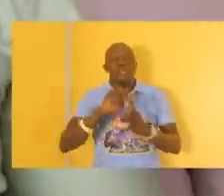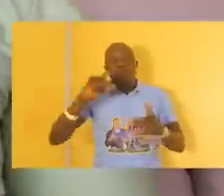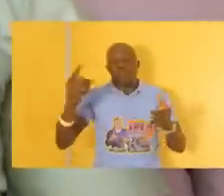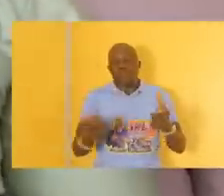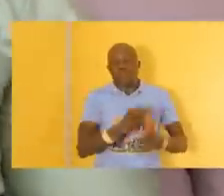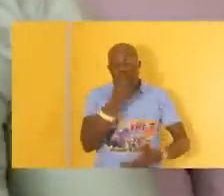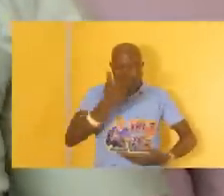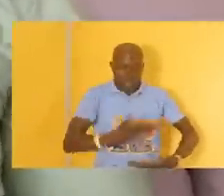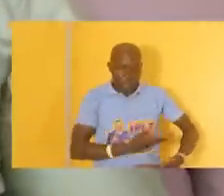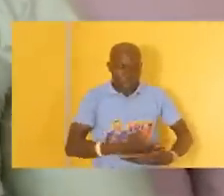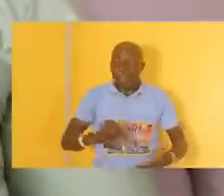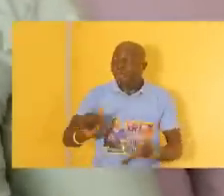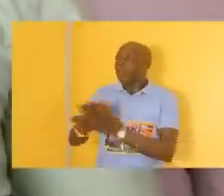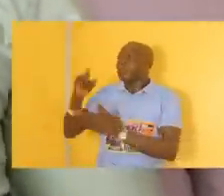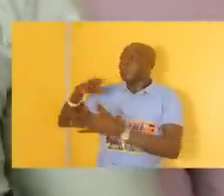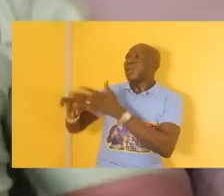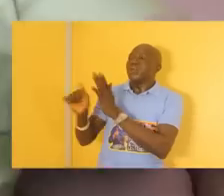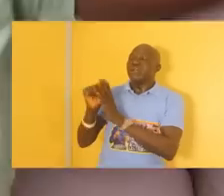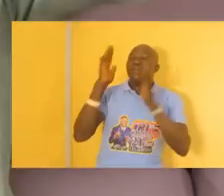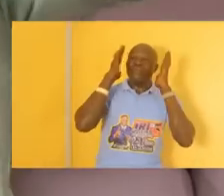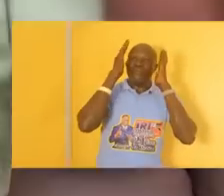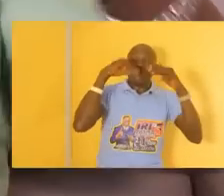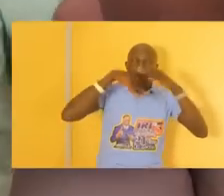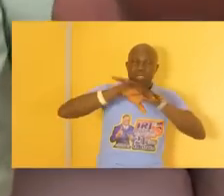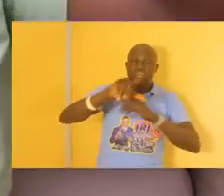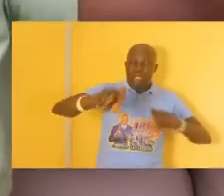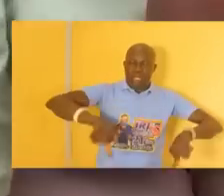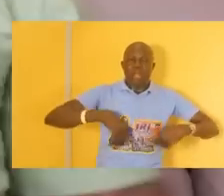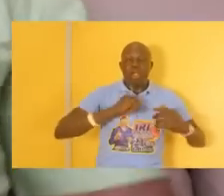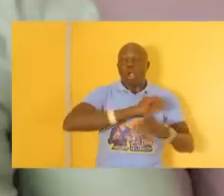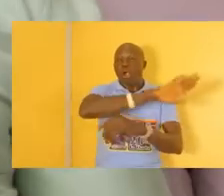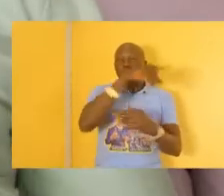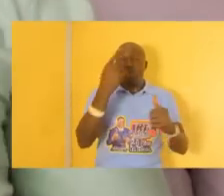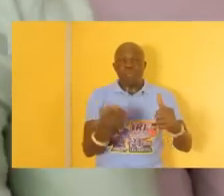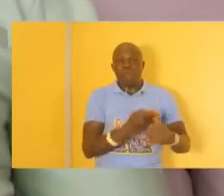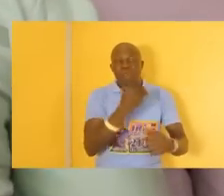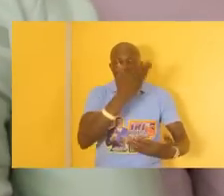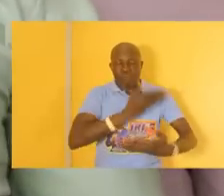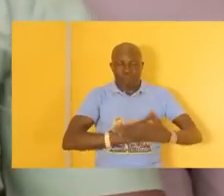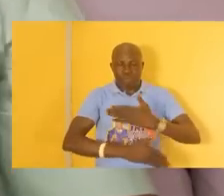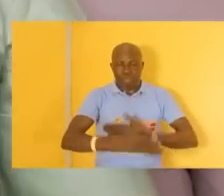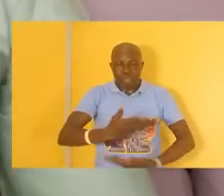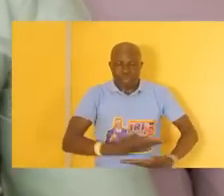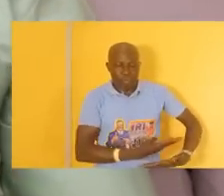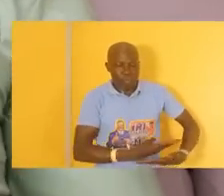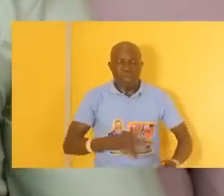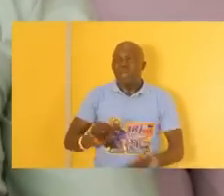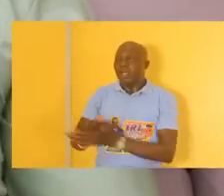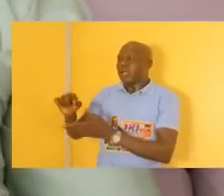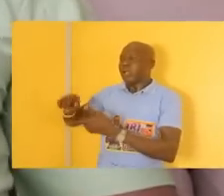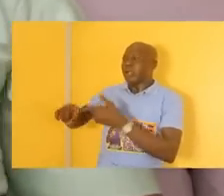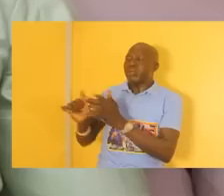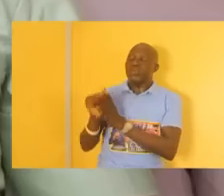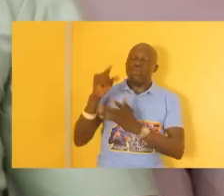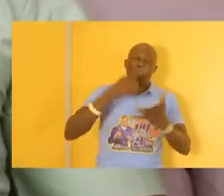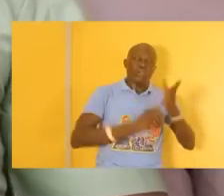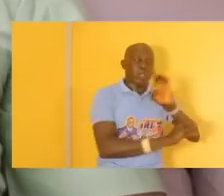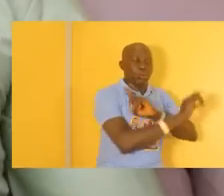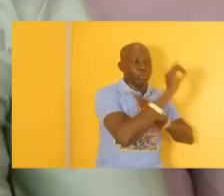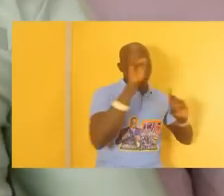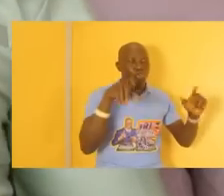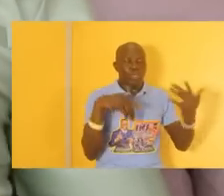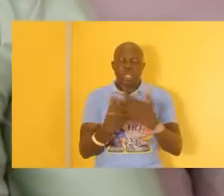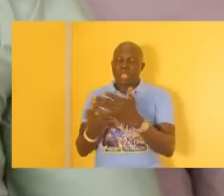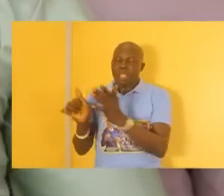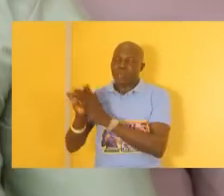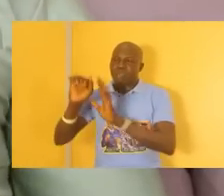to take away, whatever will cost any cost, a day with a symbol of faith. Read the Bible very well.